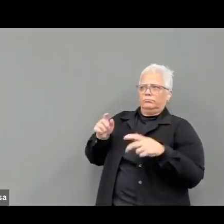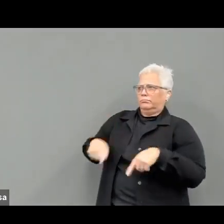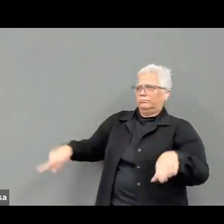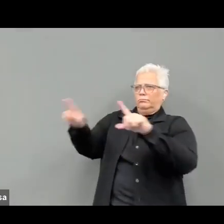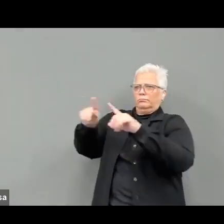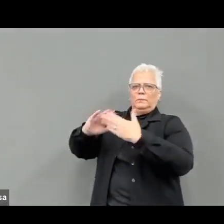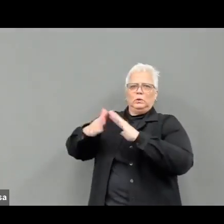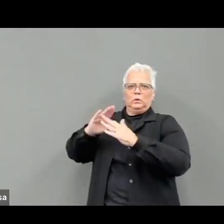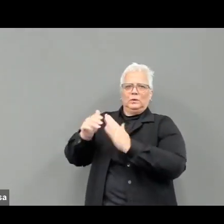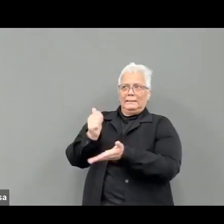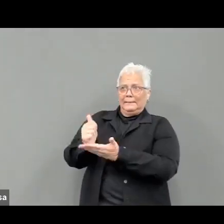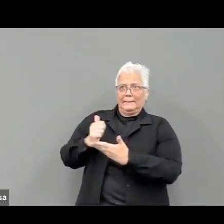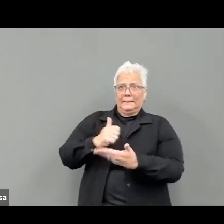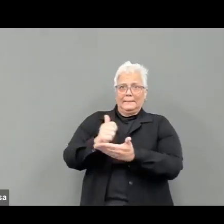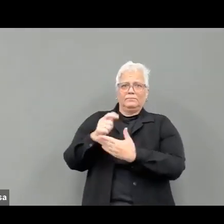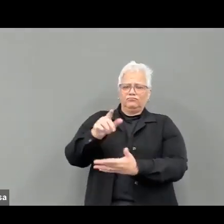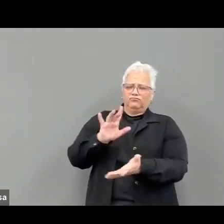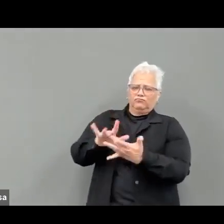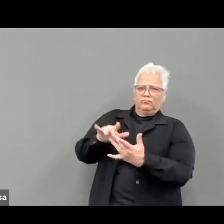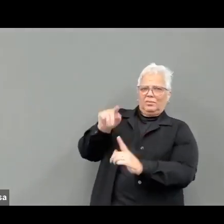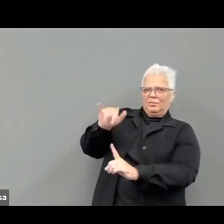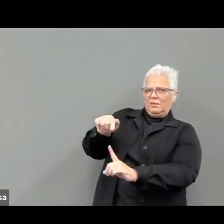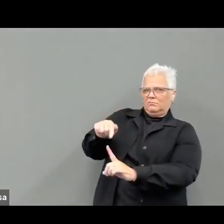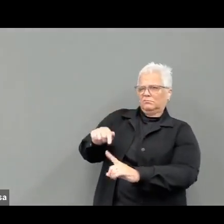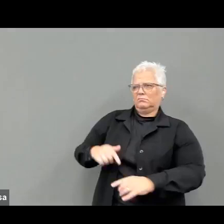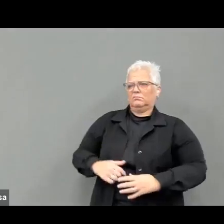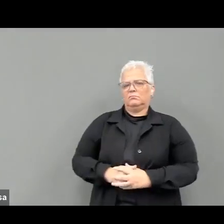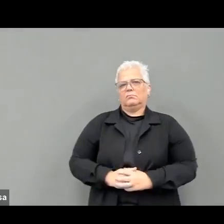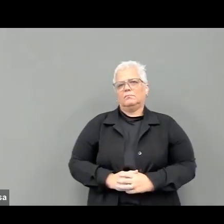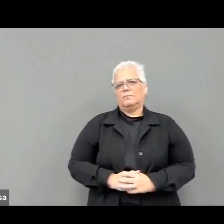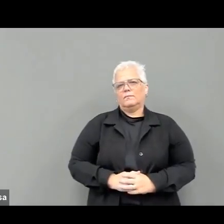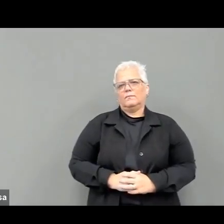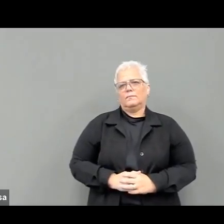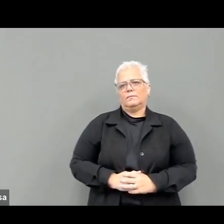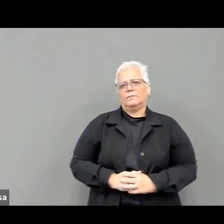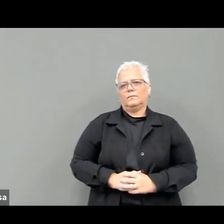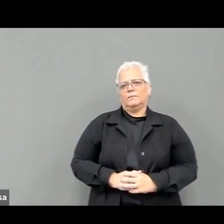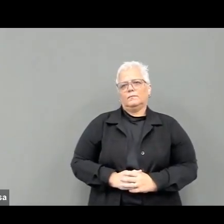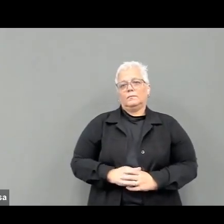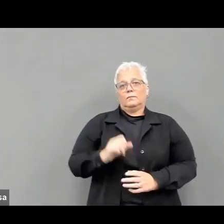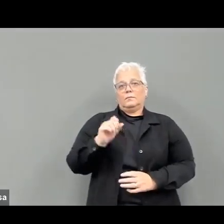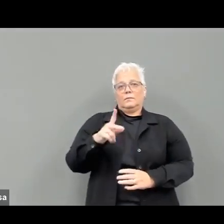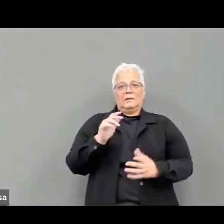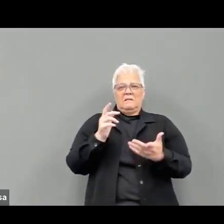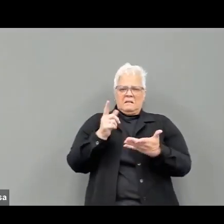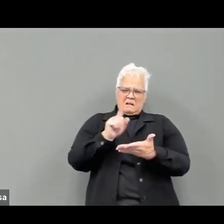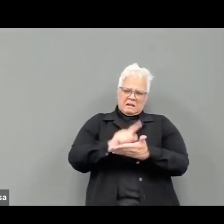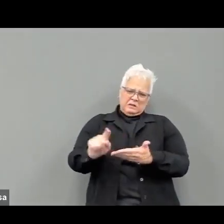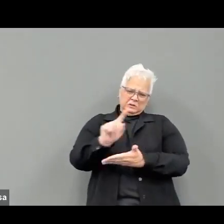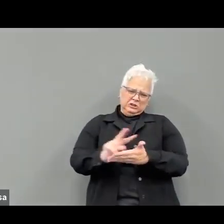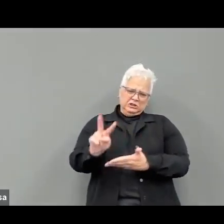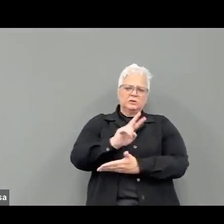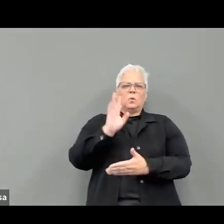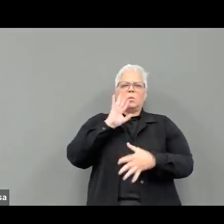can submit a 15-second video thanking our healthcare heroes for the work that they're doing